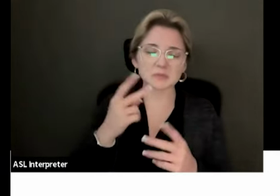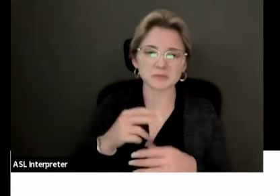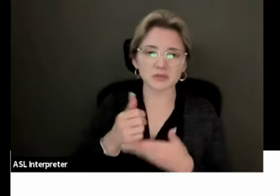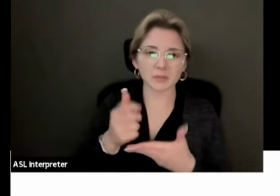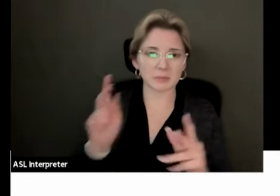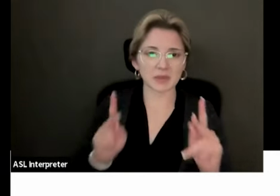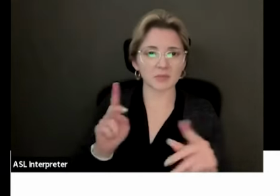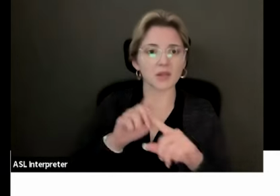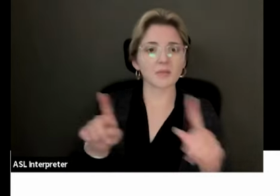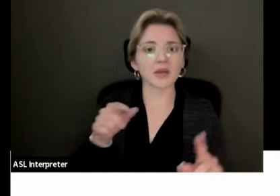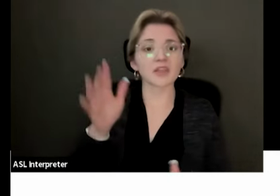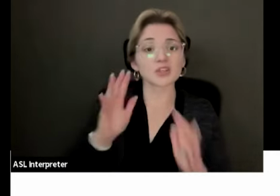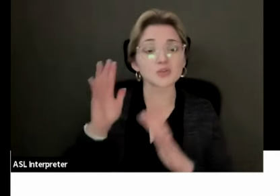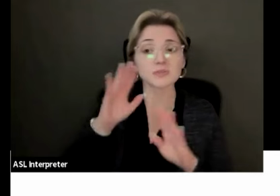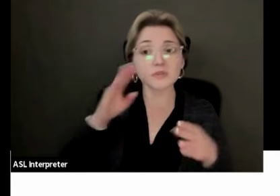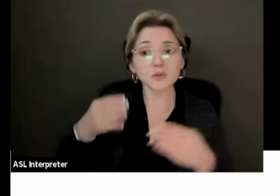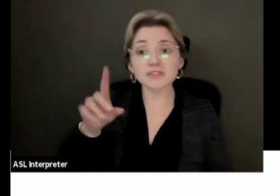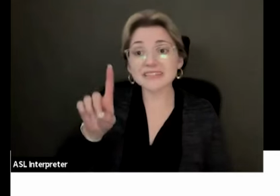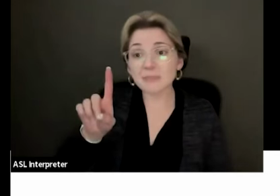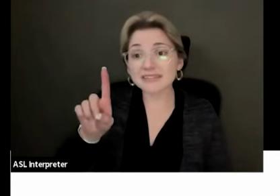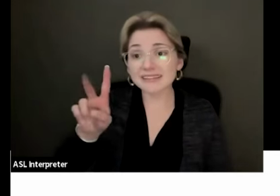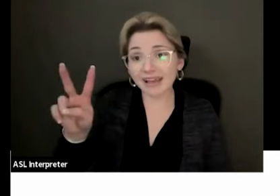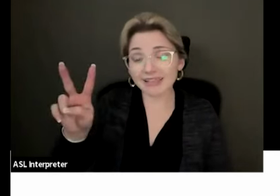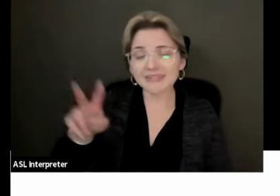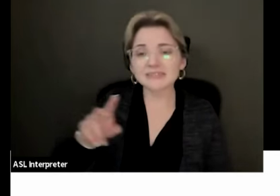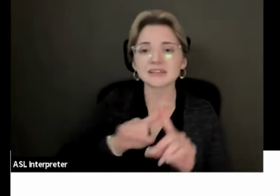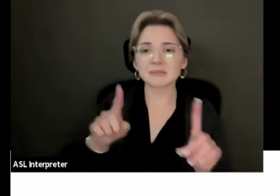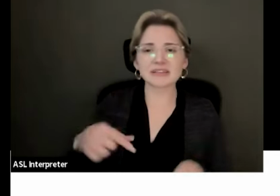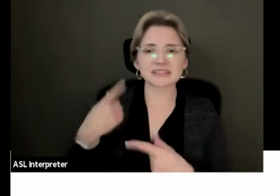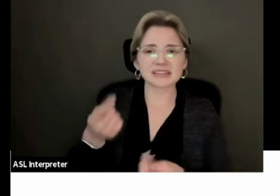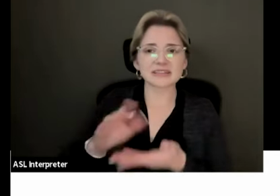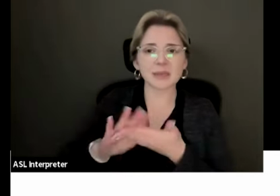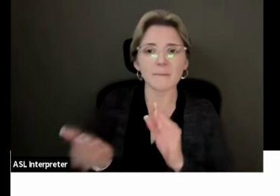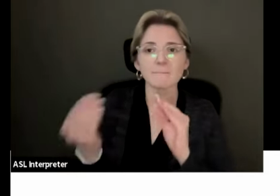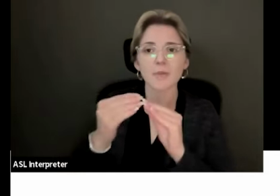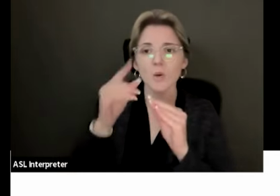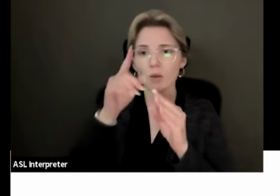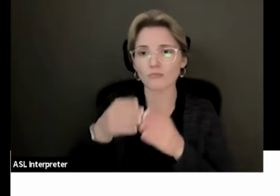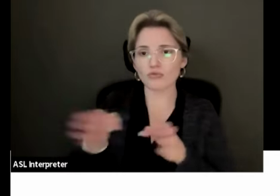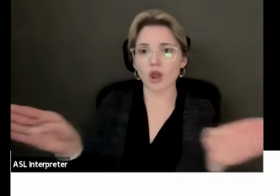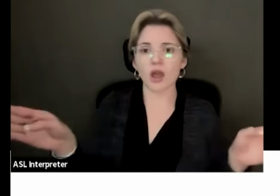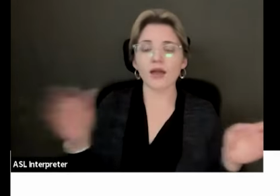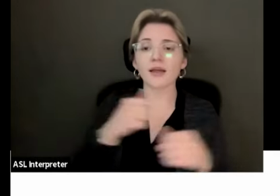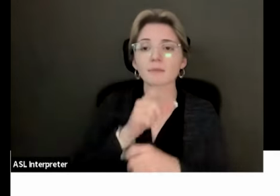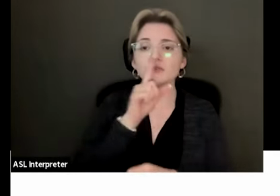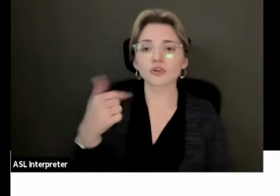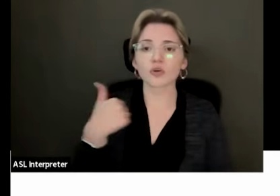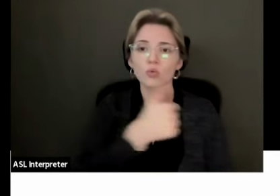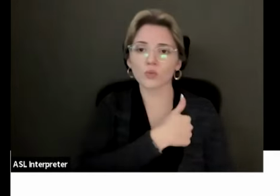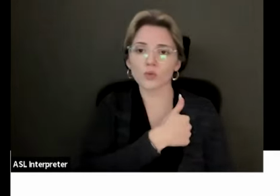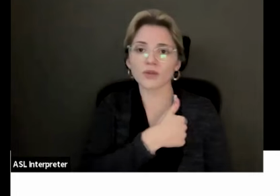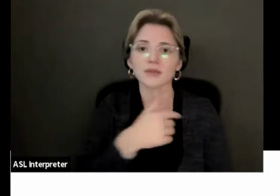very focused on domestic violence, and it has since expanded to make sure that we're capturing